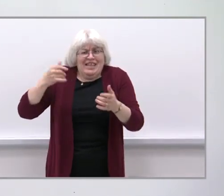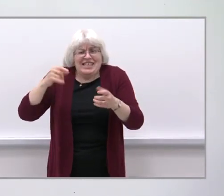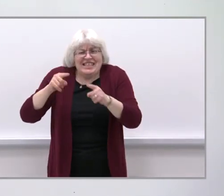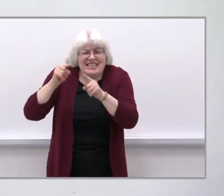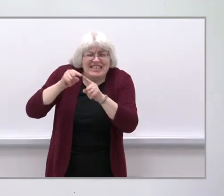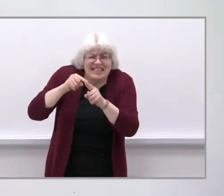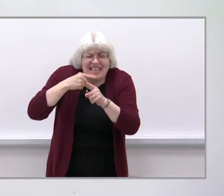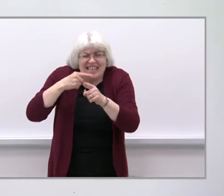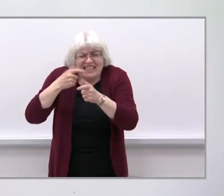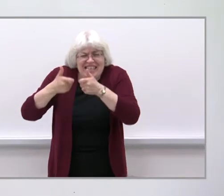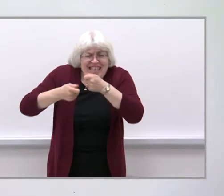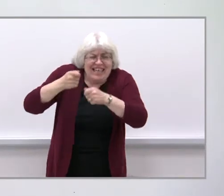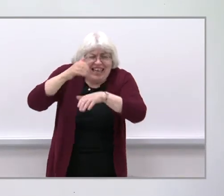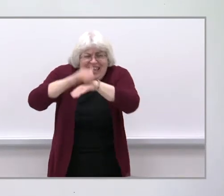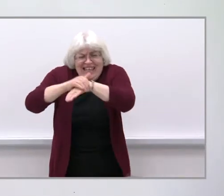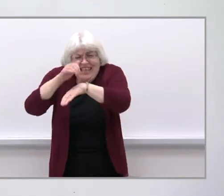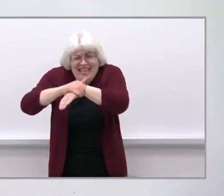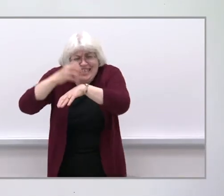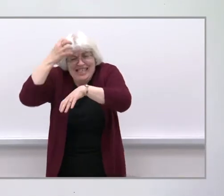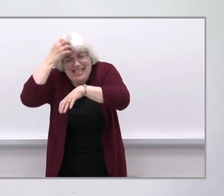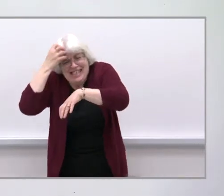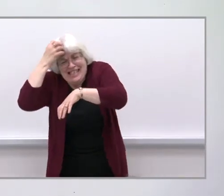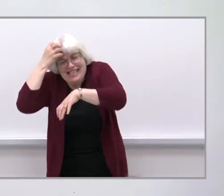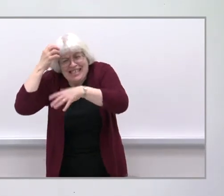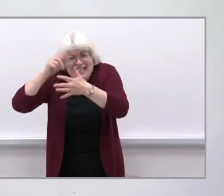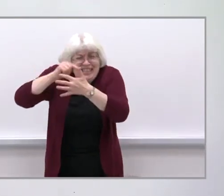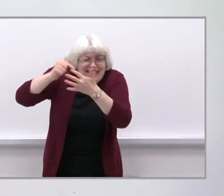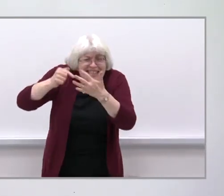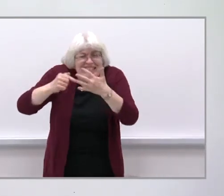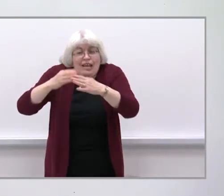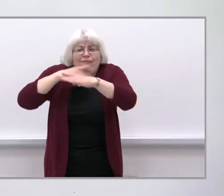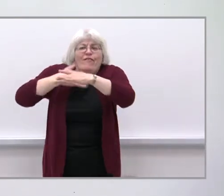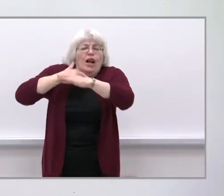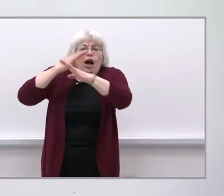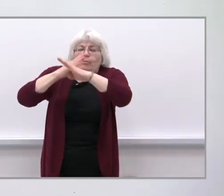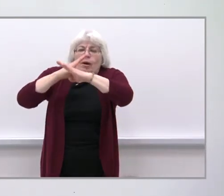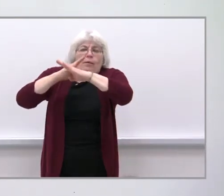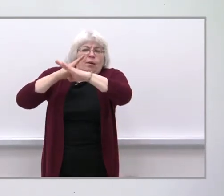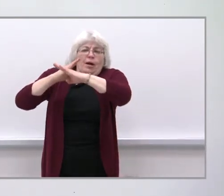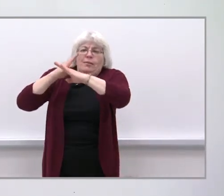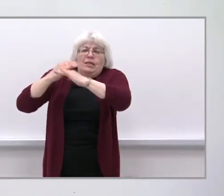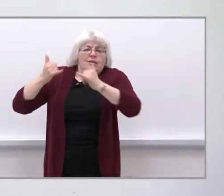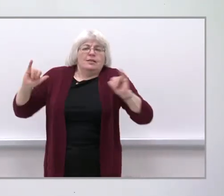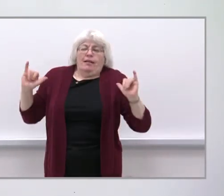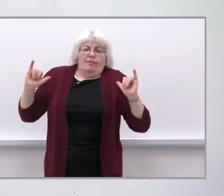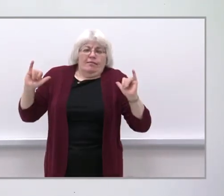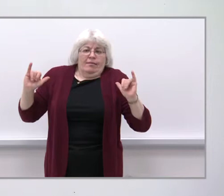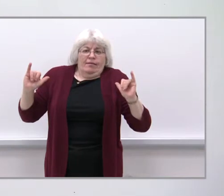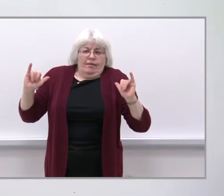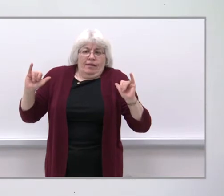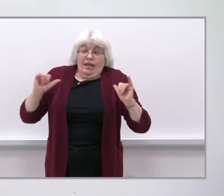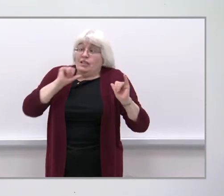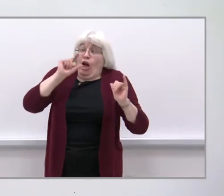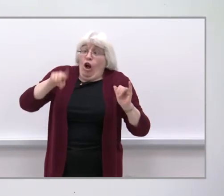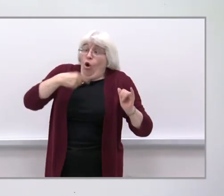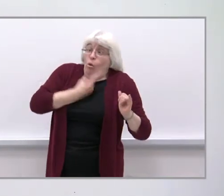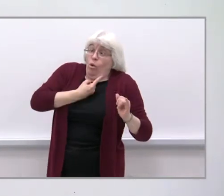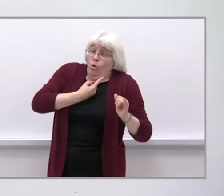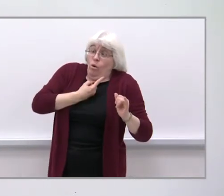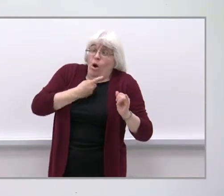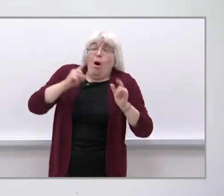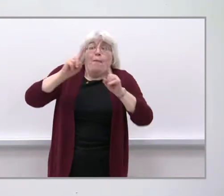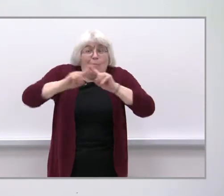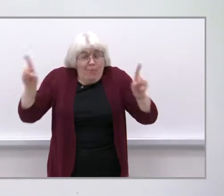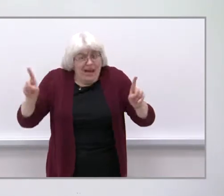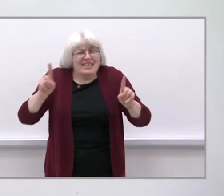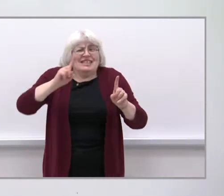know, if it's a hearing person that you know, that's in that complaint office or whatever, you're still going to have a barrier. But if the person was deaf,